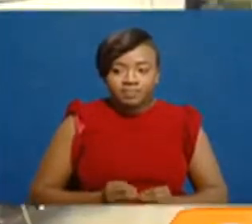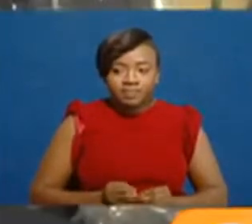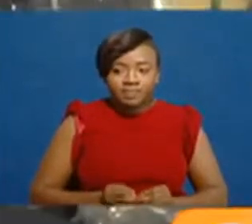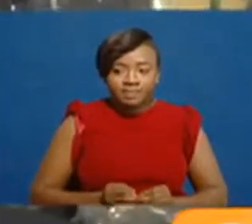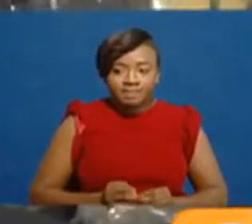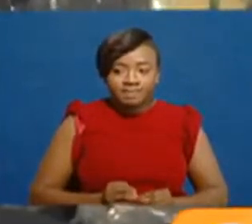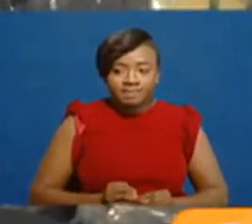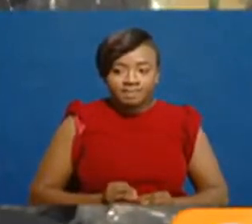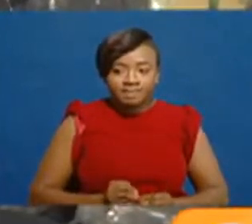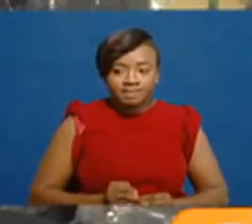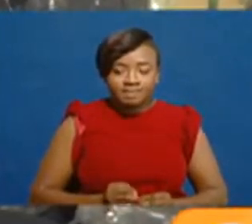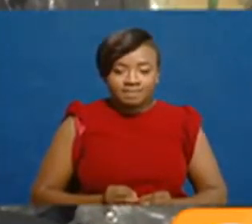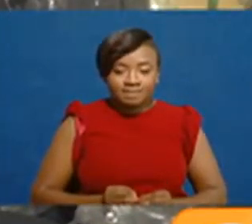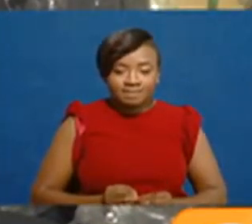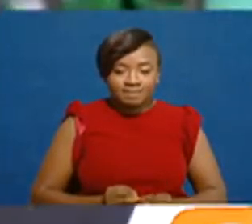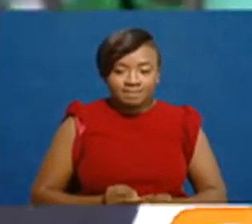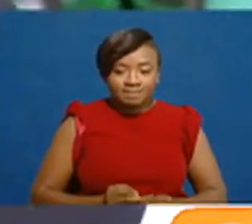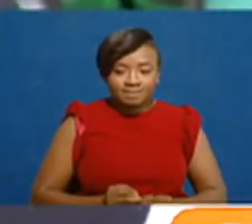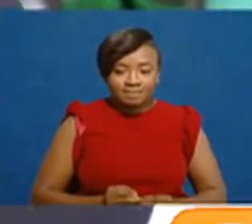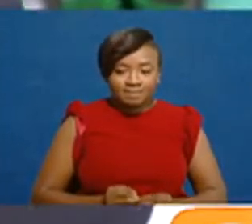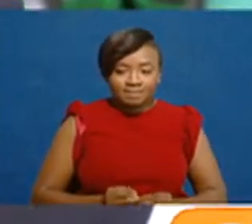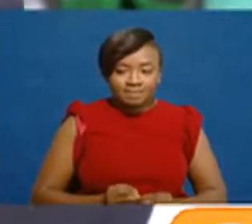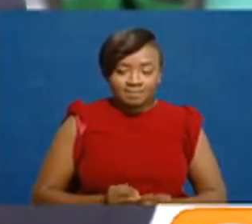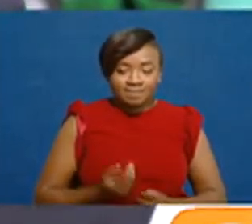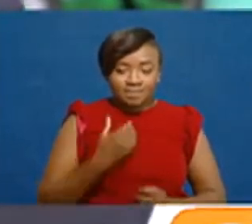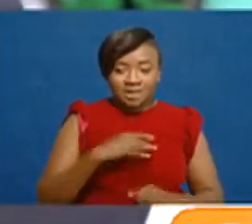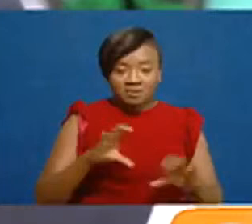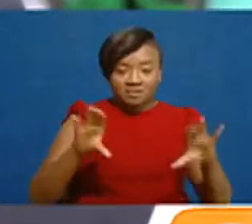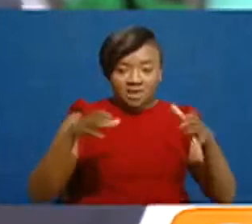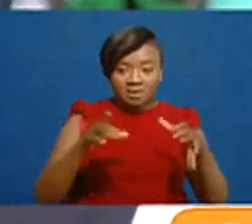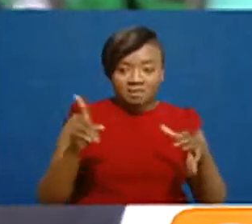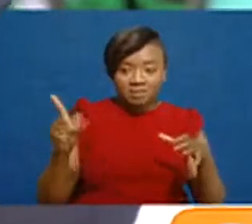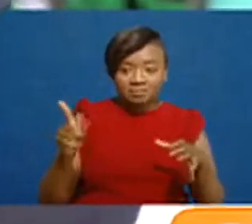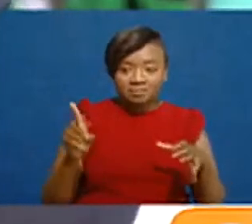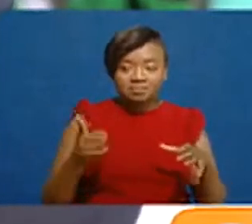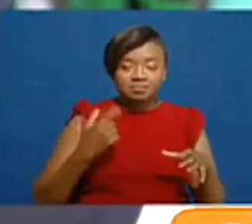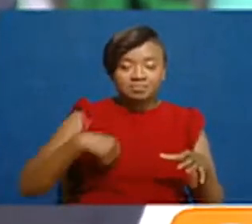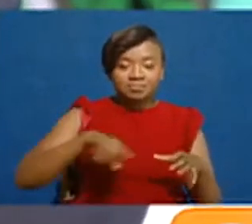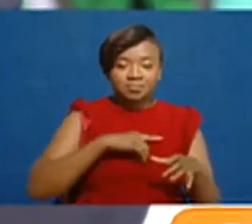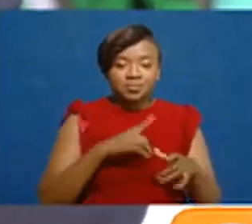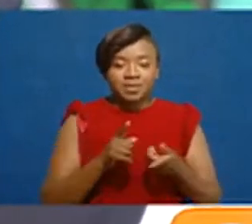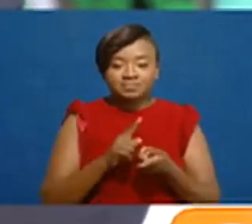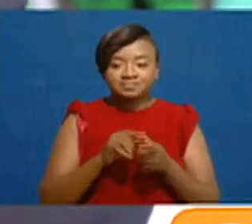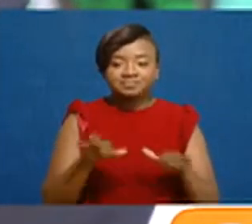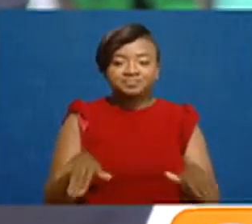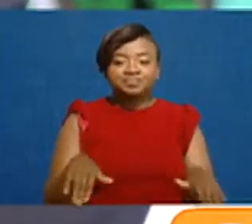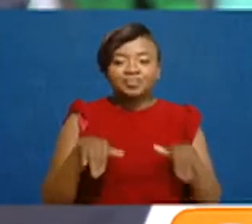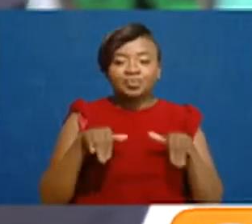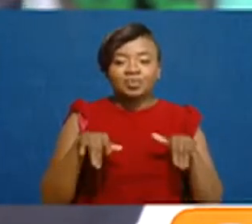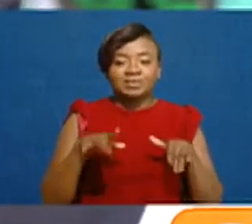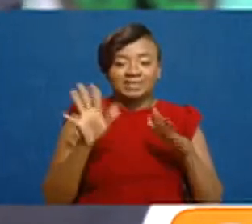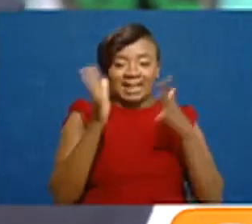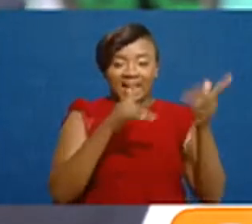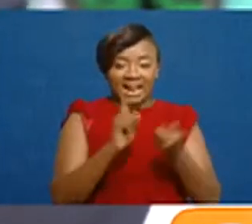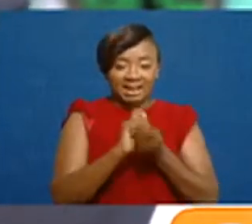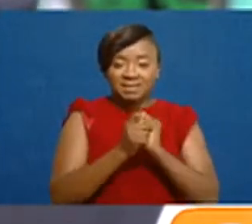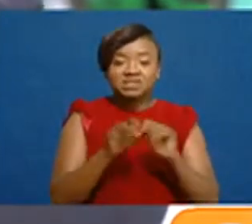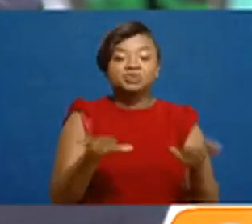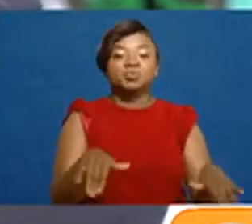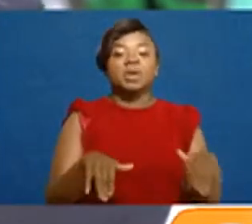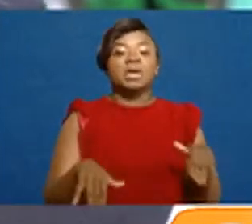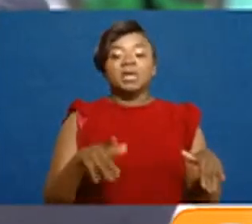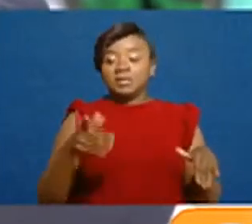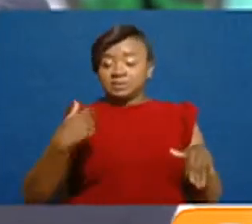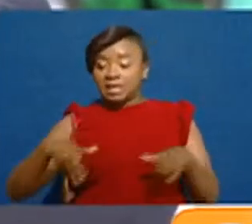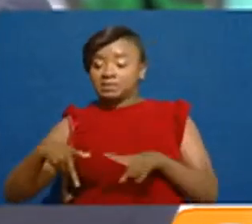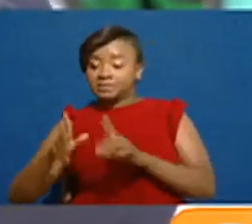by e-mobility company Basigo. The one thing we know about climate change, it's not waiting for us to for everything to